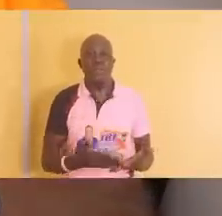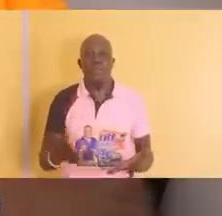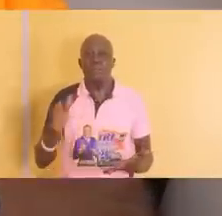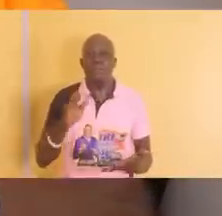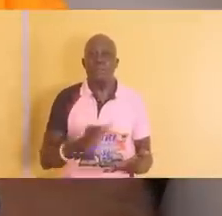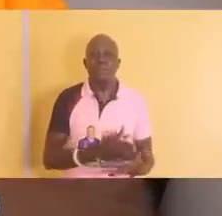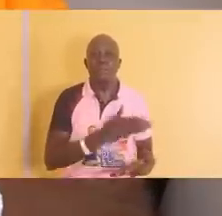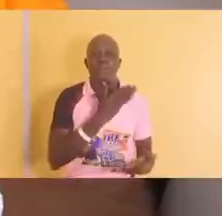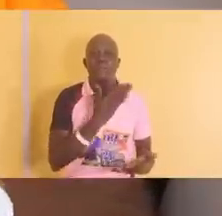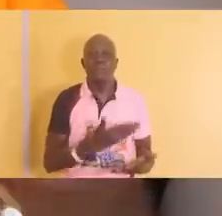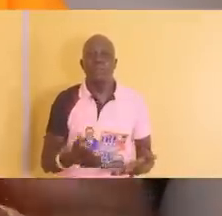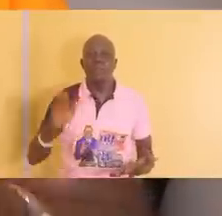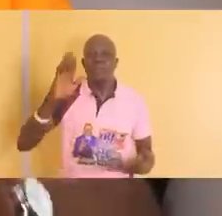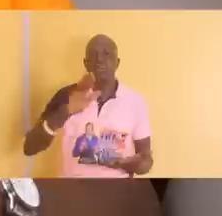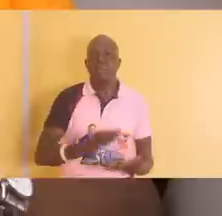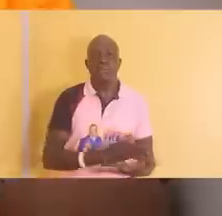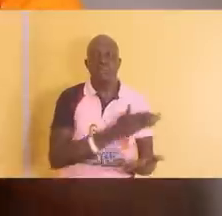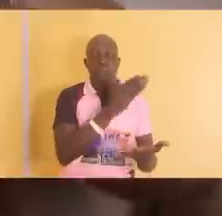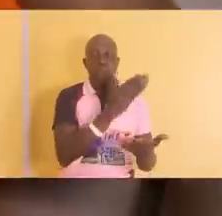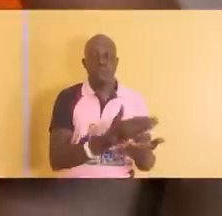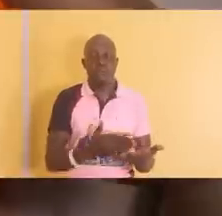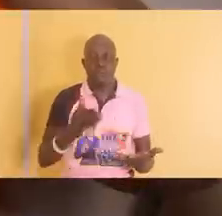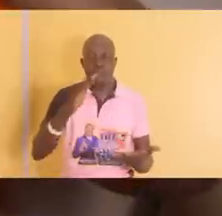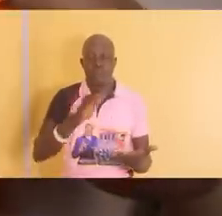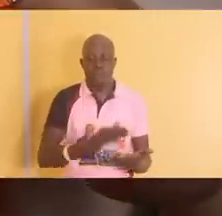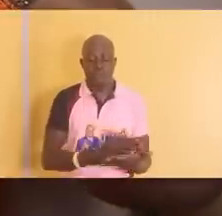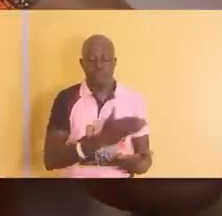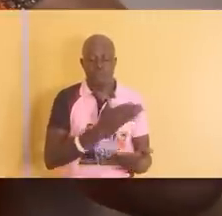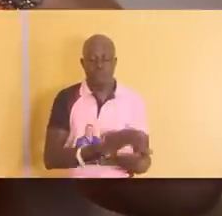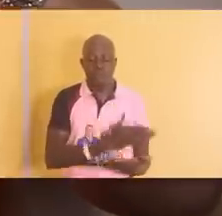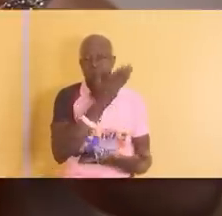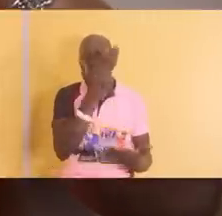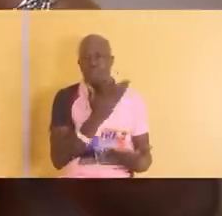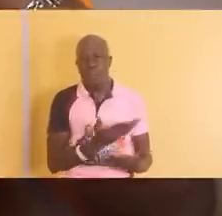Moto kasi kavari. Imi le jana.